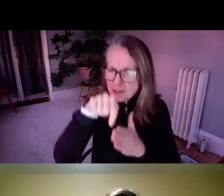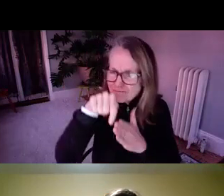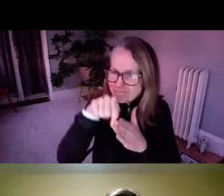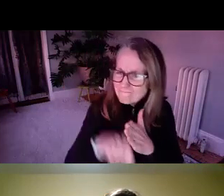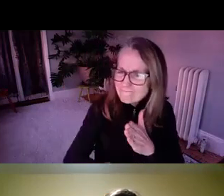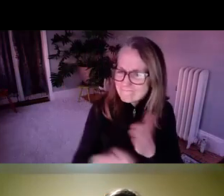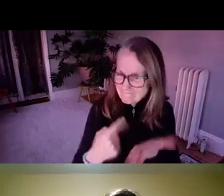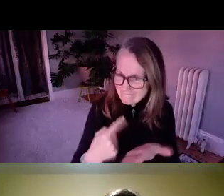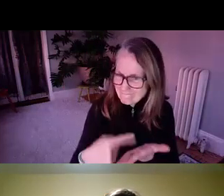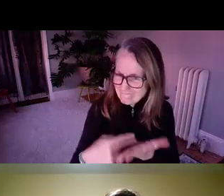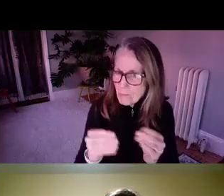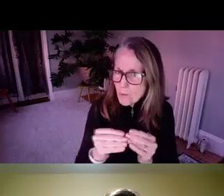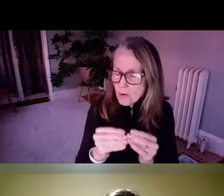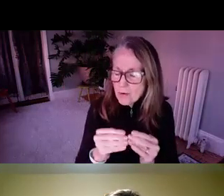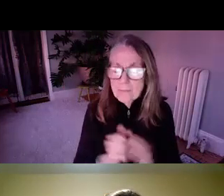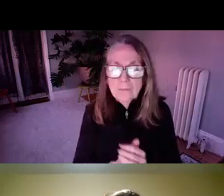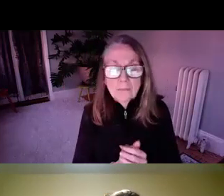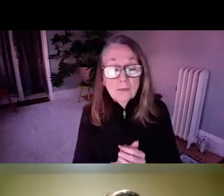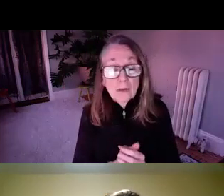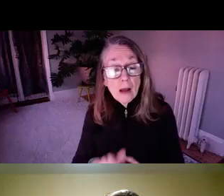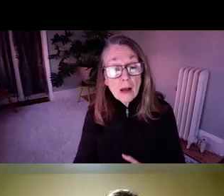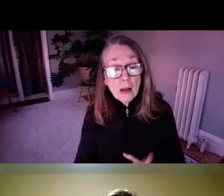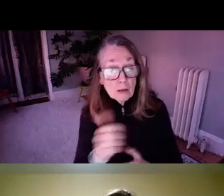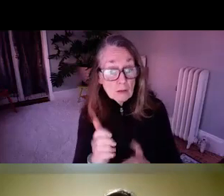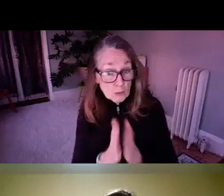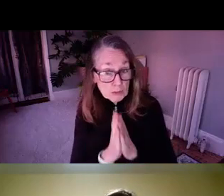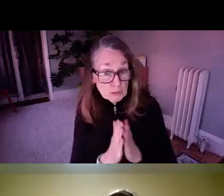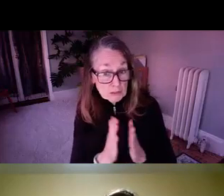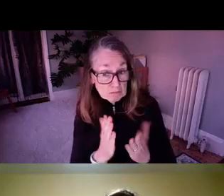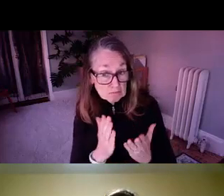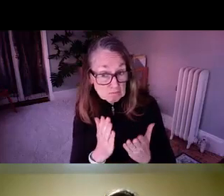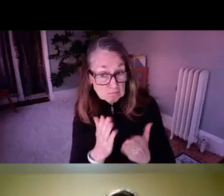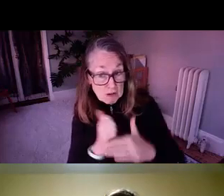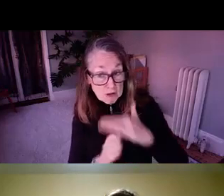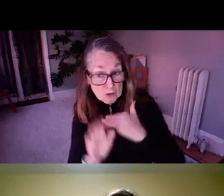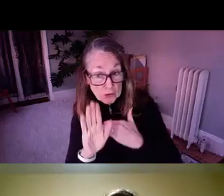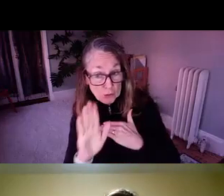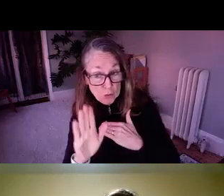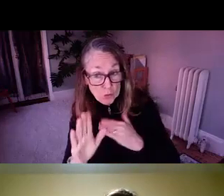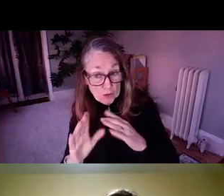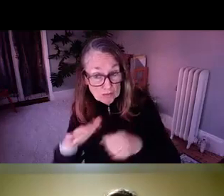that. Another request that we have, and I'm not sure if this falls under your purview or not,